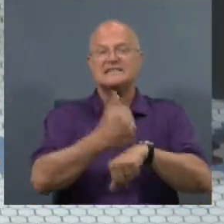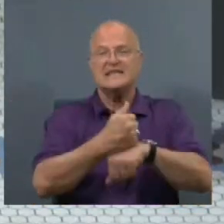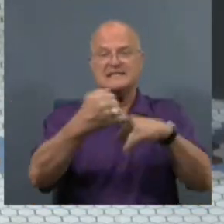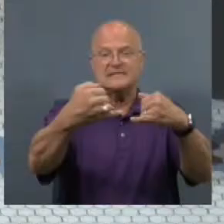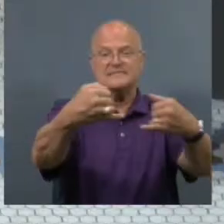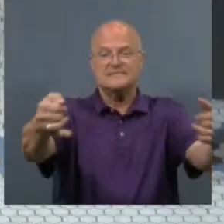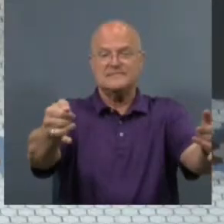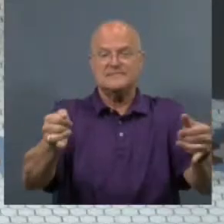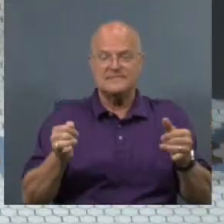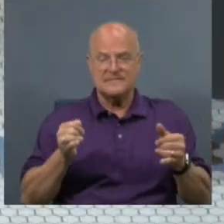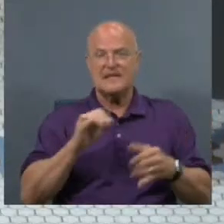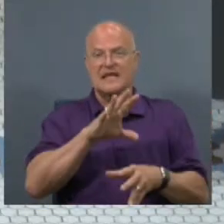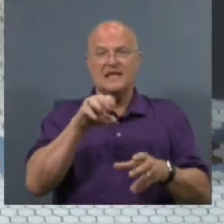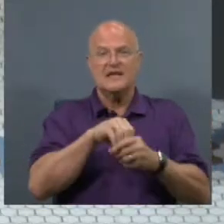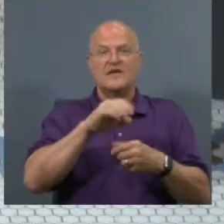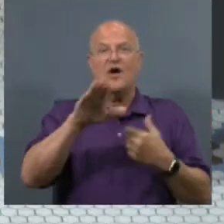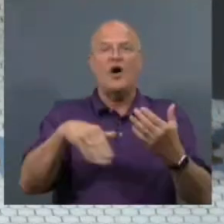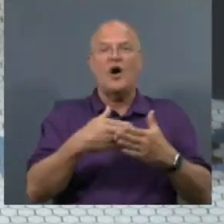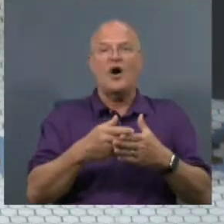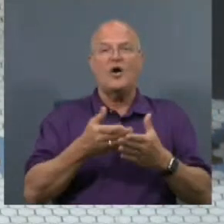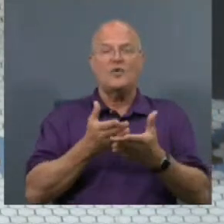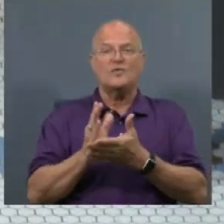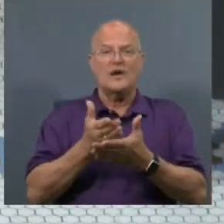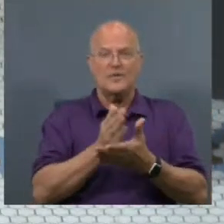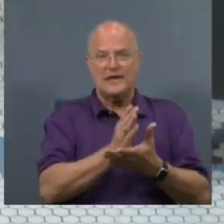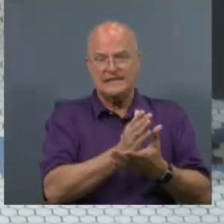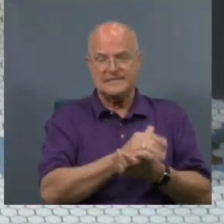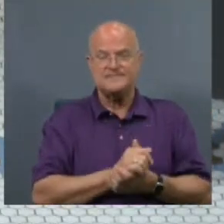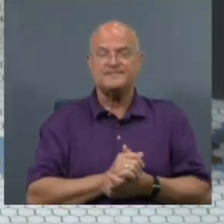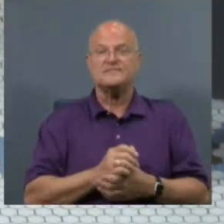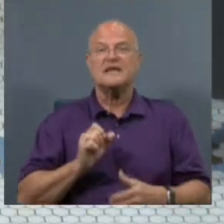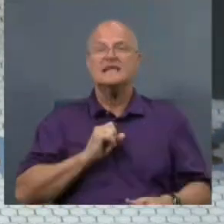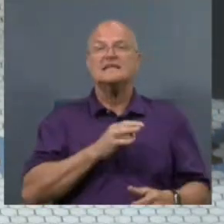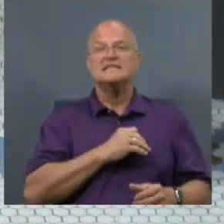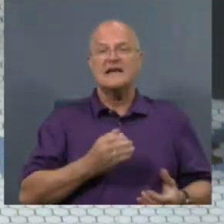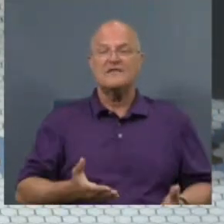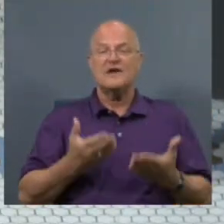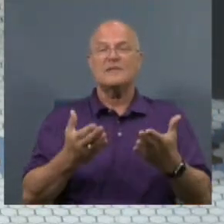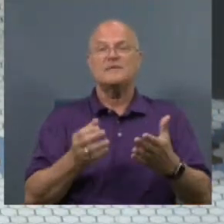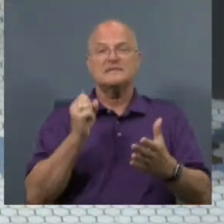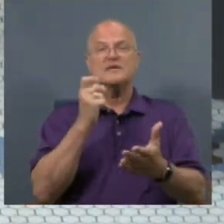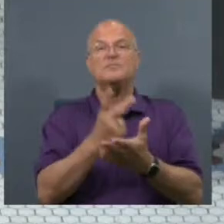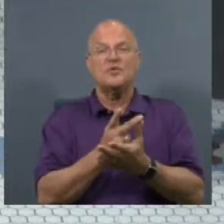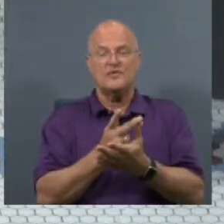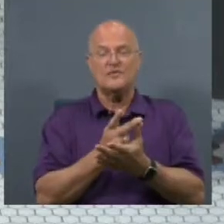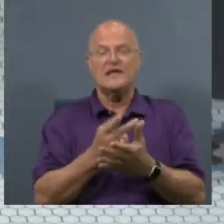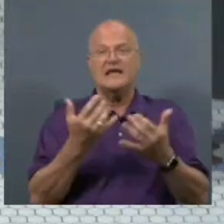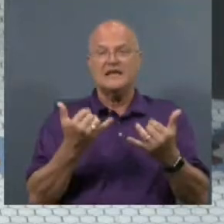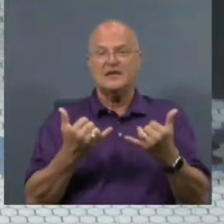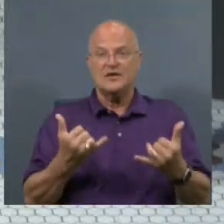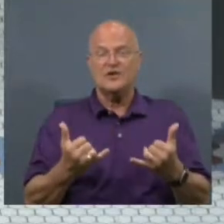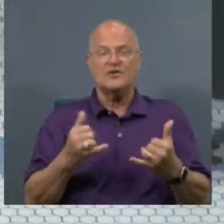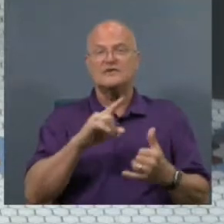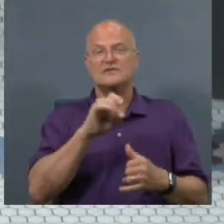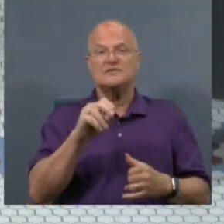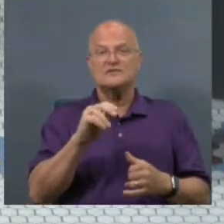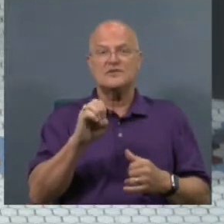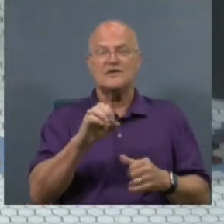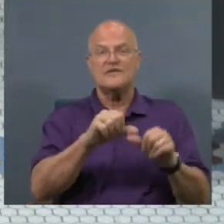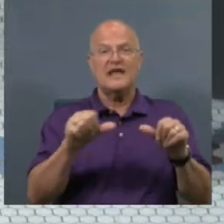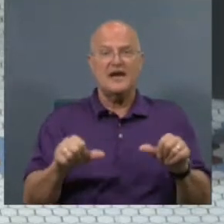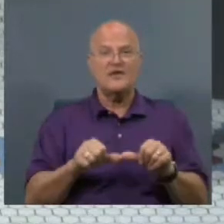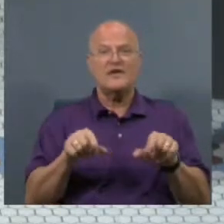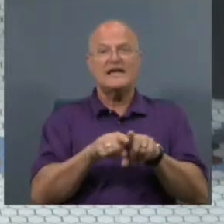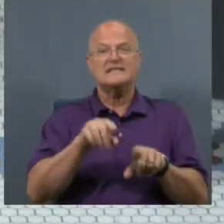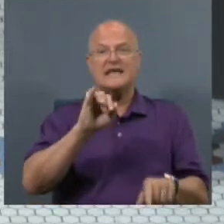annexation, which by custom includes all adjacent right-of-ways. Staff recommends approval of the annexation and concurrent zoning classification of the